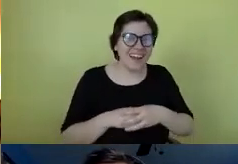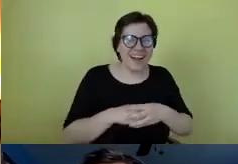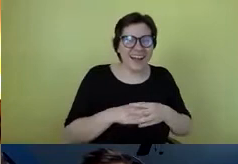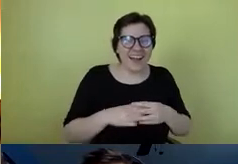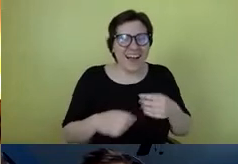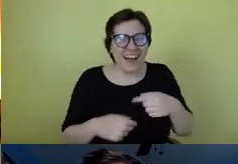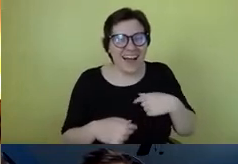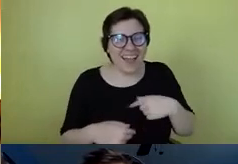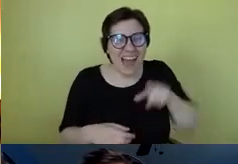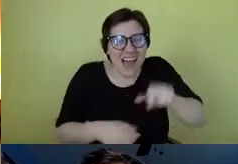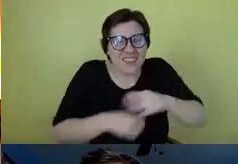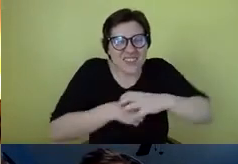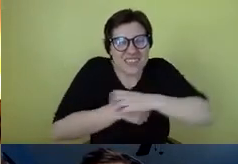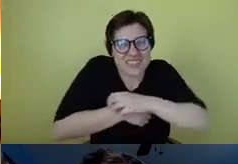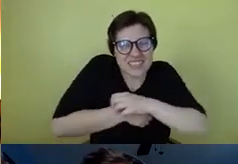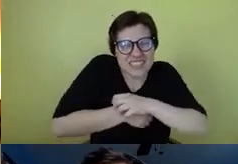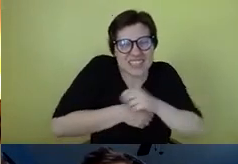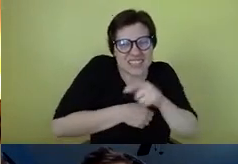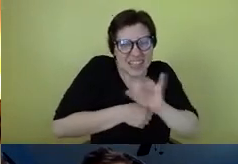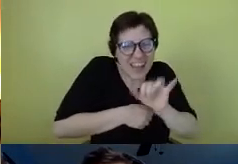to be itched, scratched.